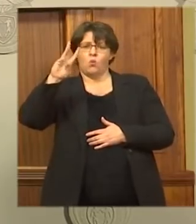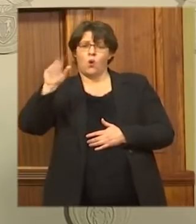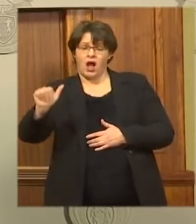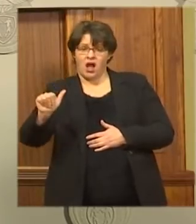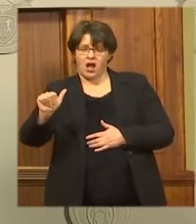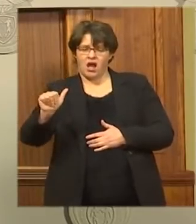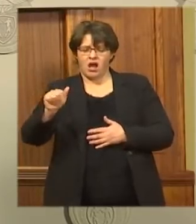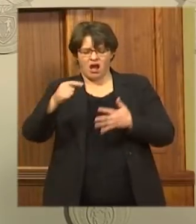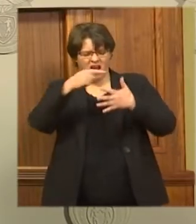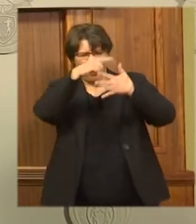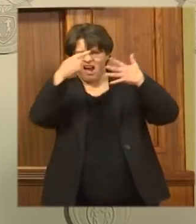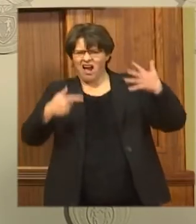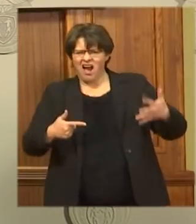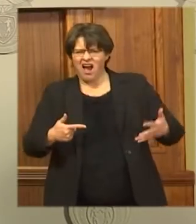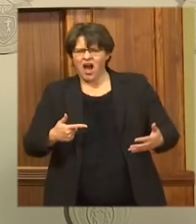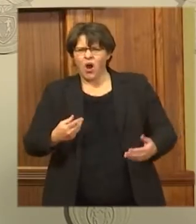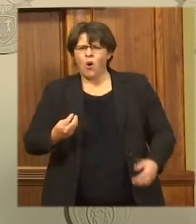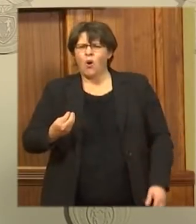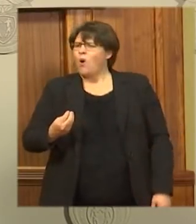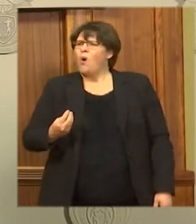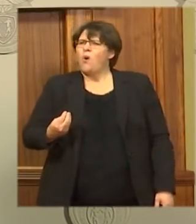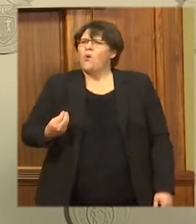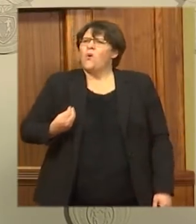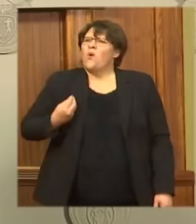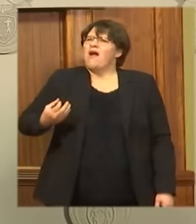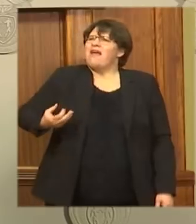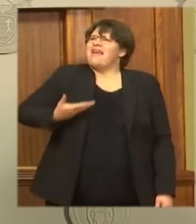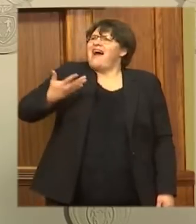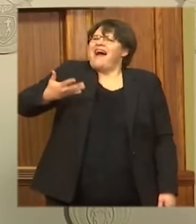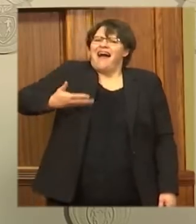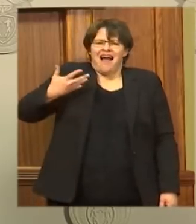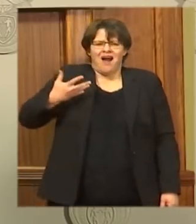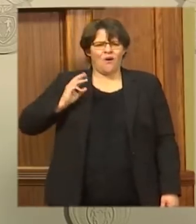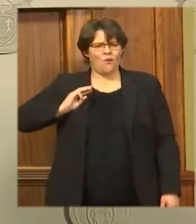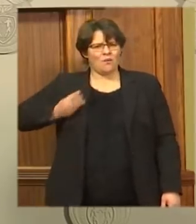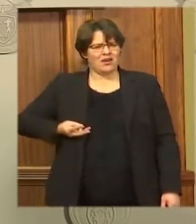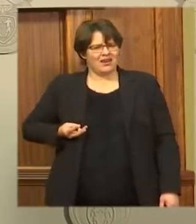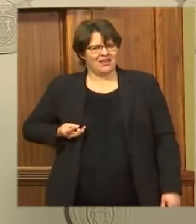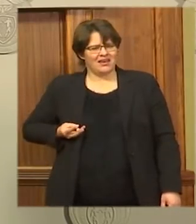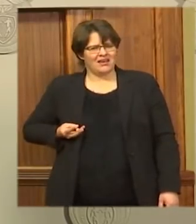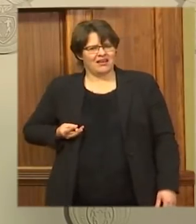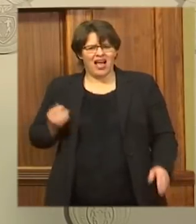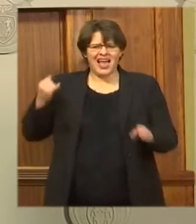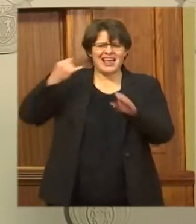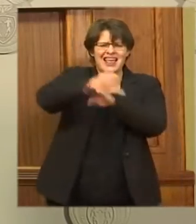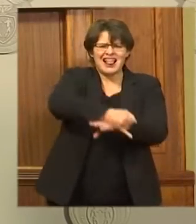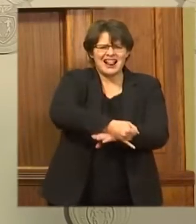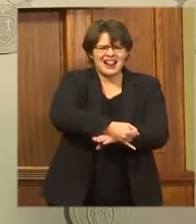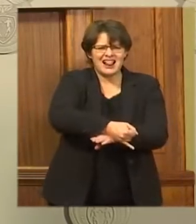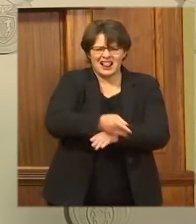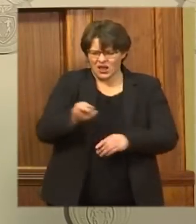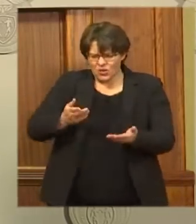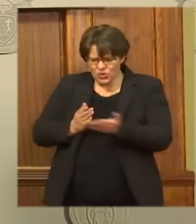All of them are young women, or were young women, who were killed by